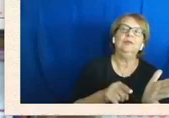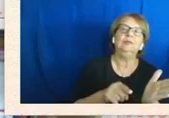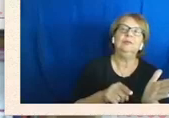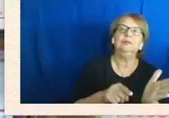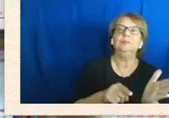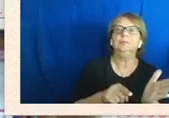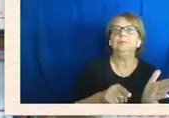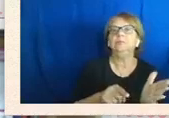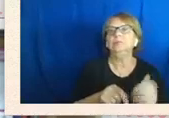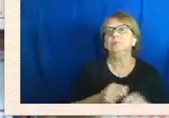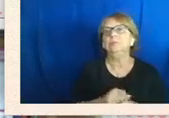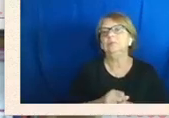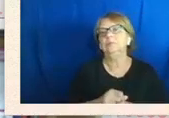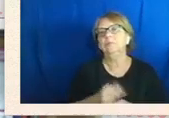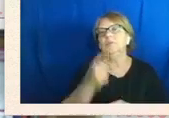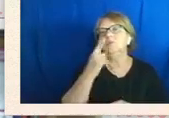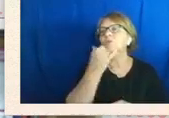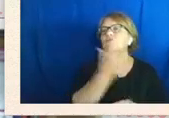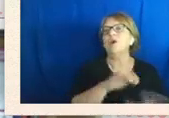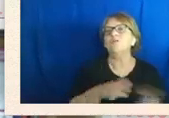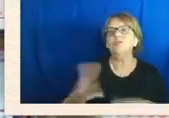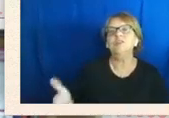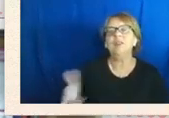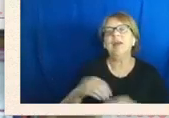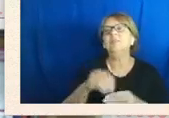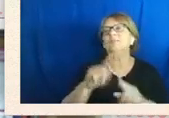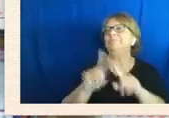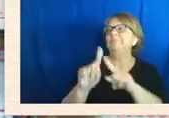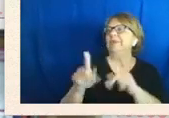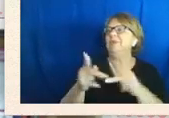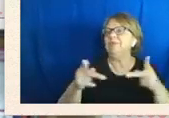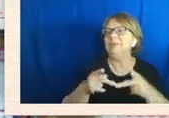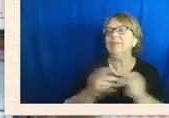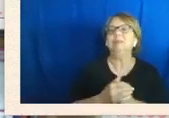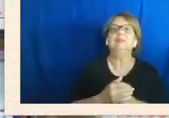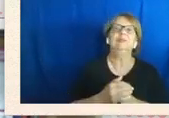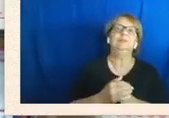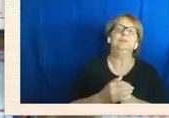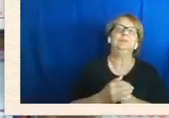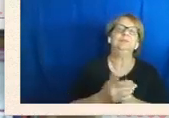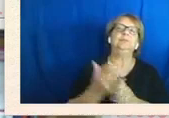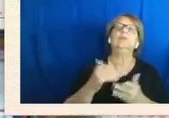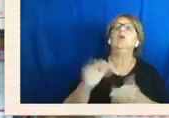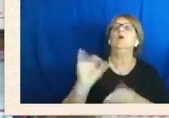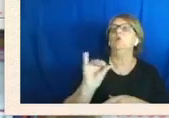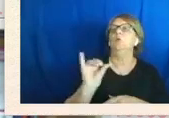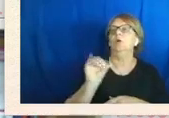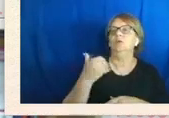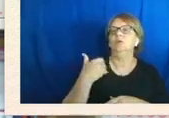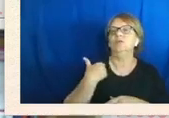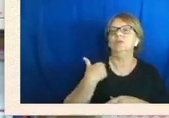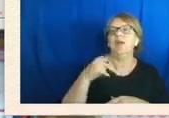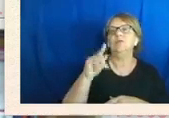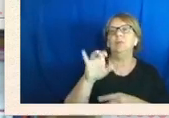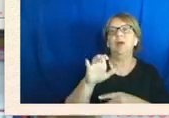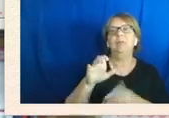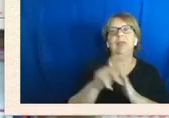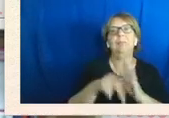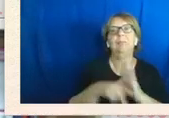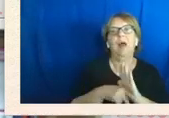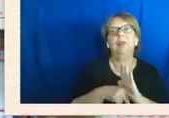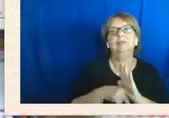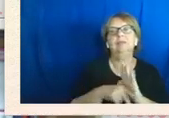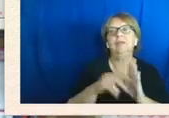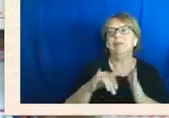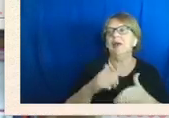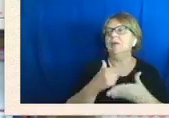wrongful deaths in people in facilities, that sort of thing. We also have our public policy that assists in educating our